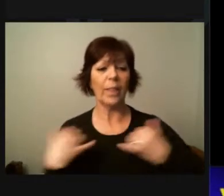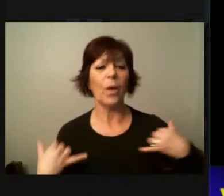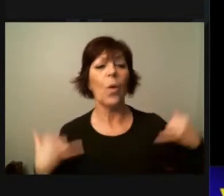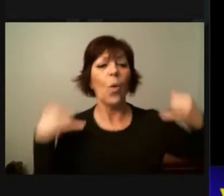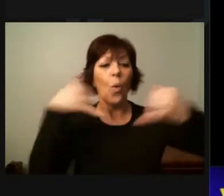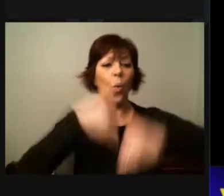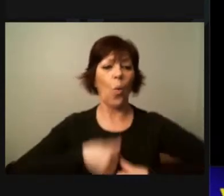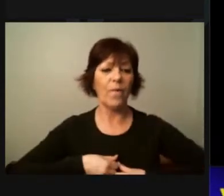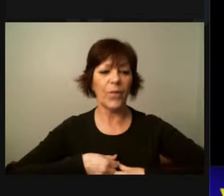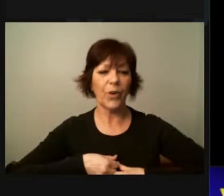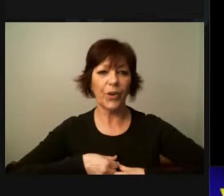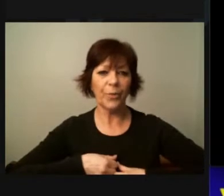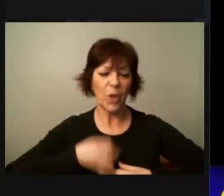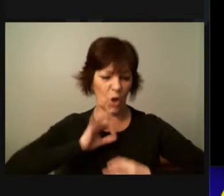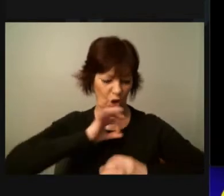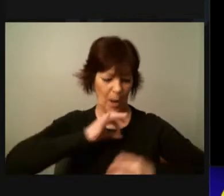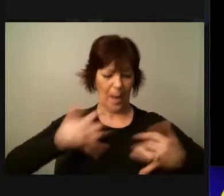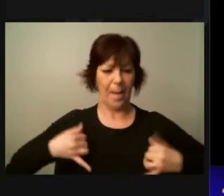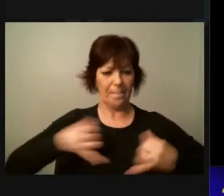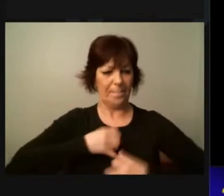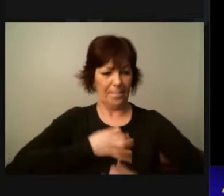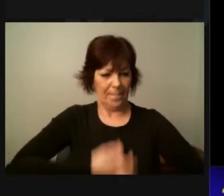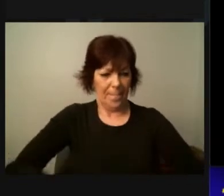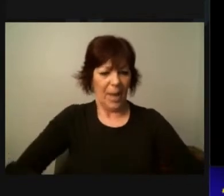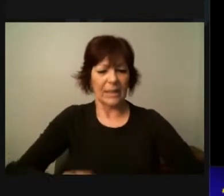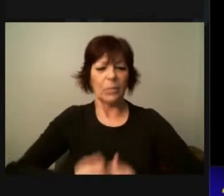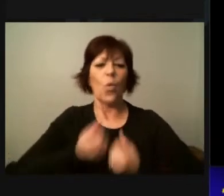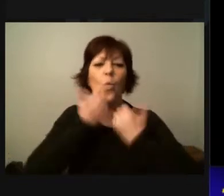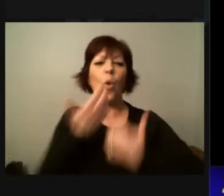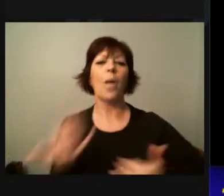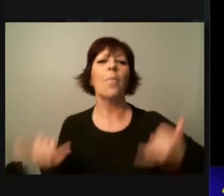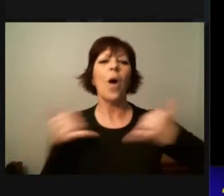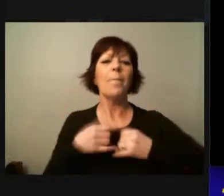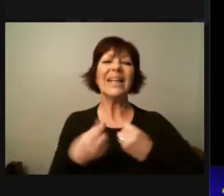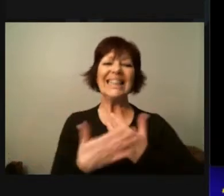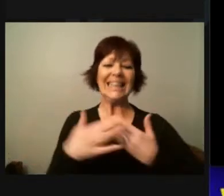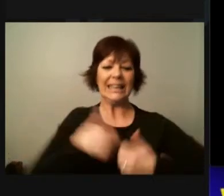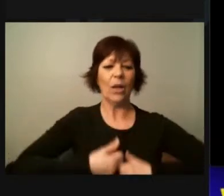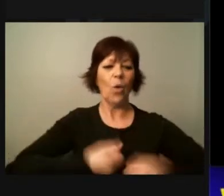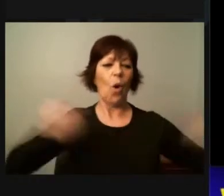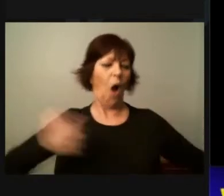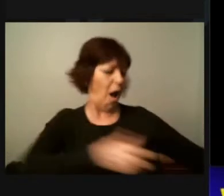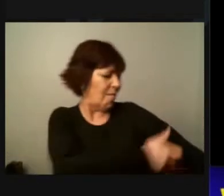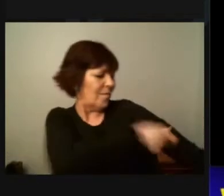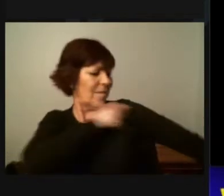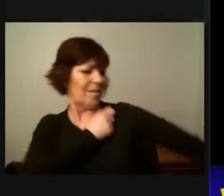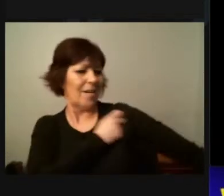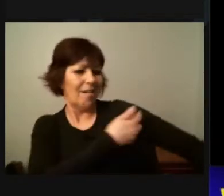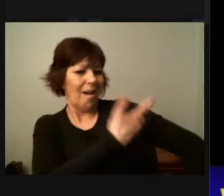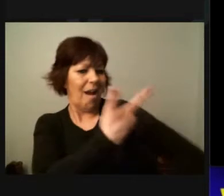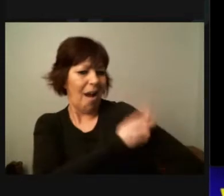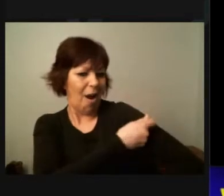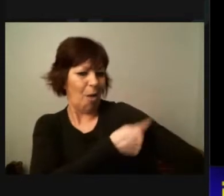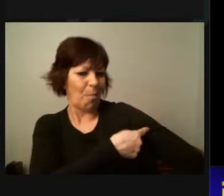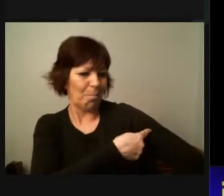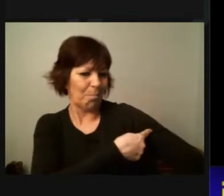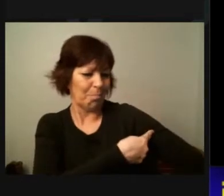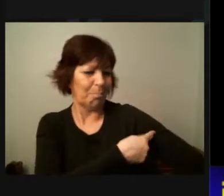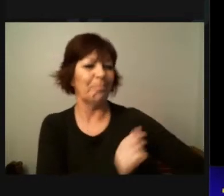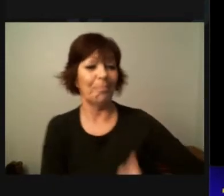over it or a flannel shirt over it, something that you can easily expose the arm that you wish to have vaccinated.